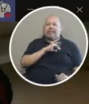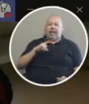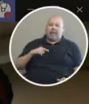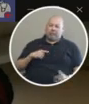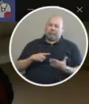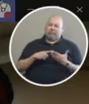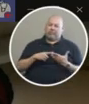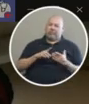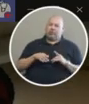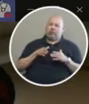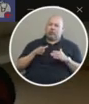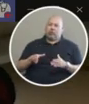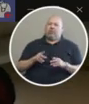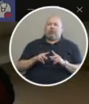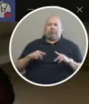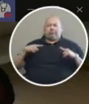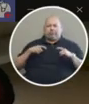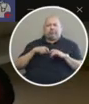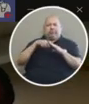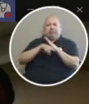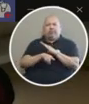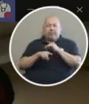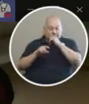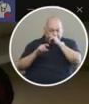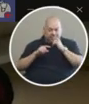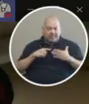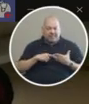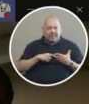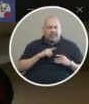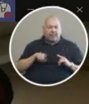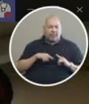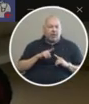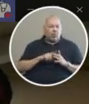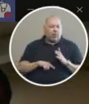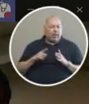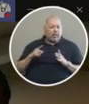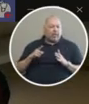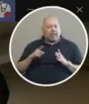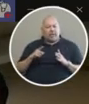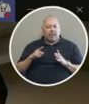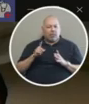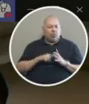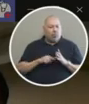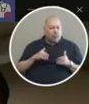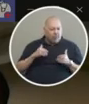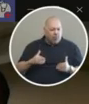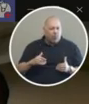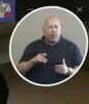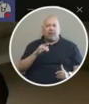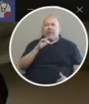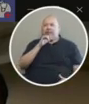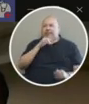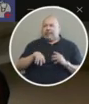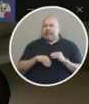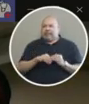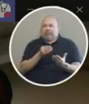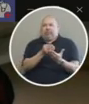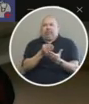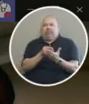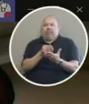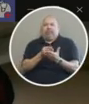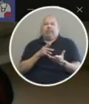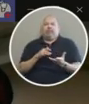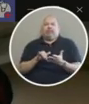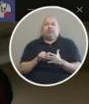a discussion on streets, a very comprehensive discussion about what paths are moving forward related to additional funding that's